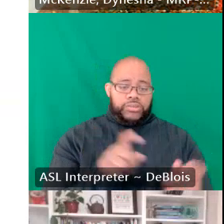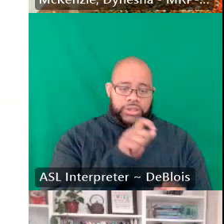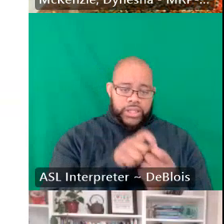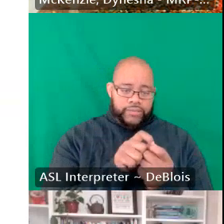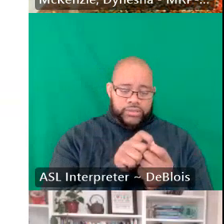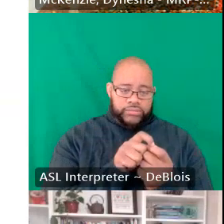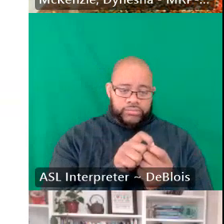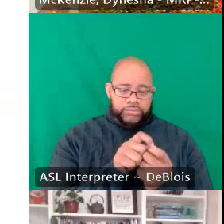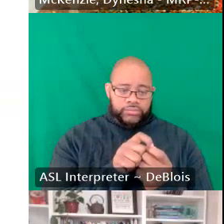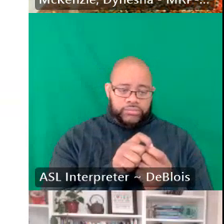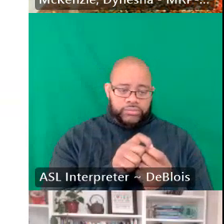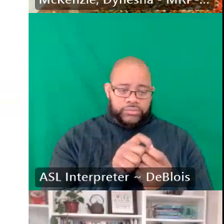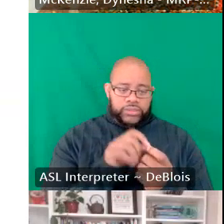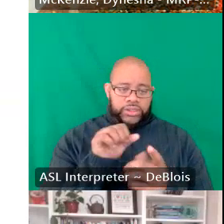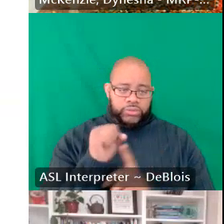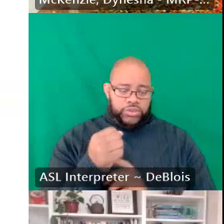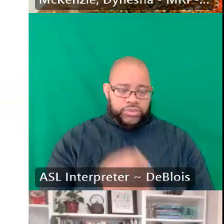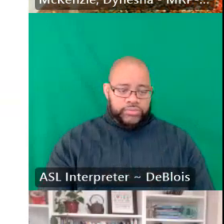to a particular situation.